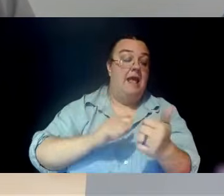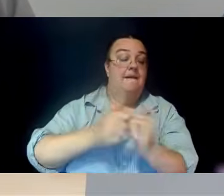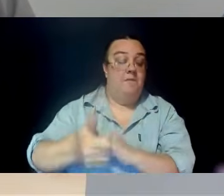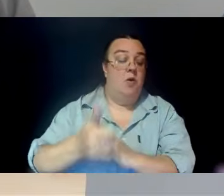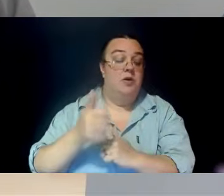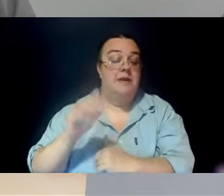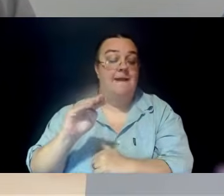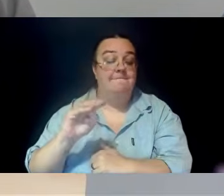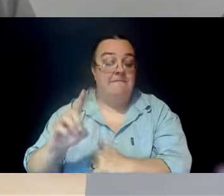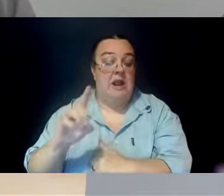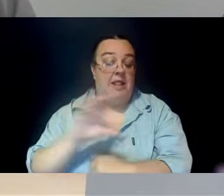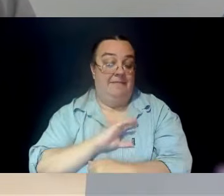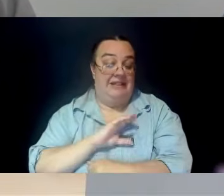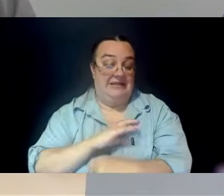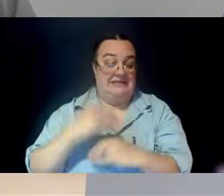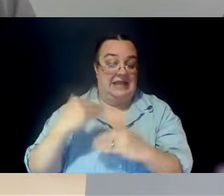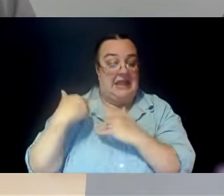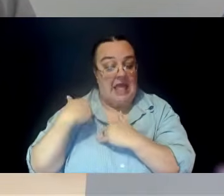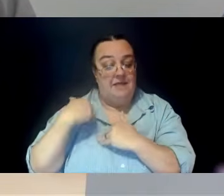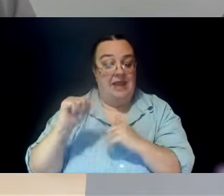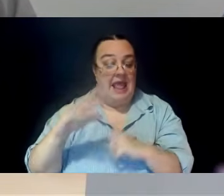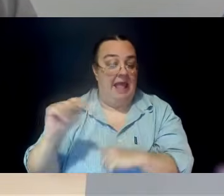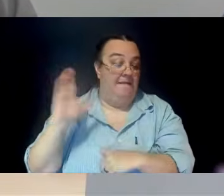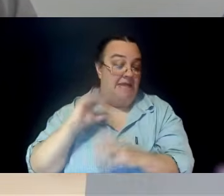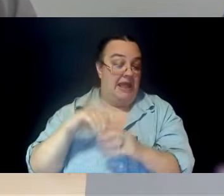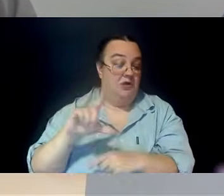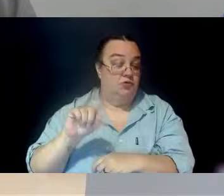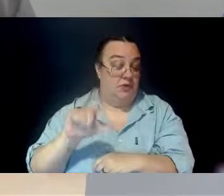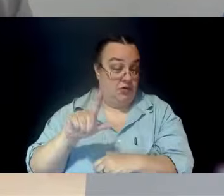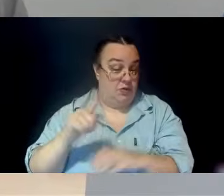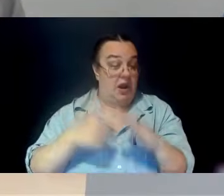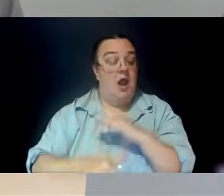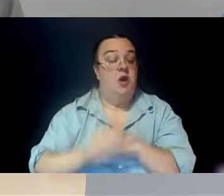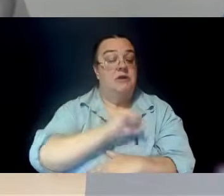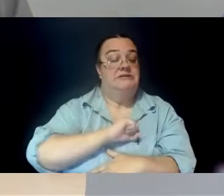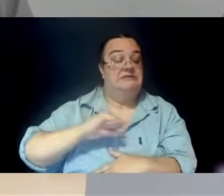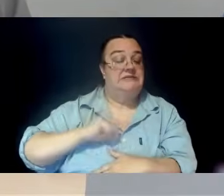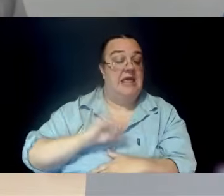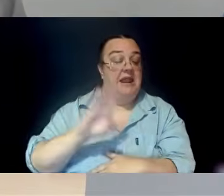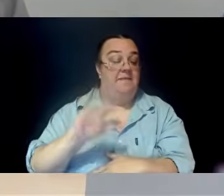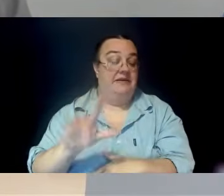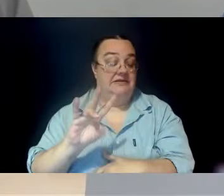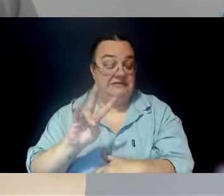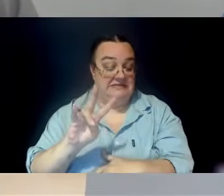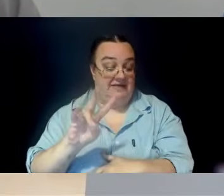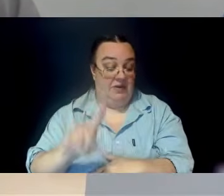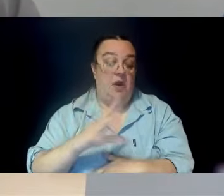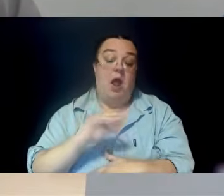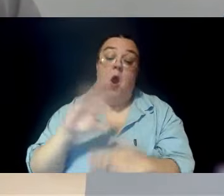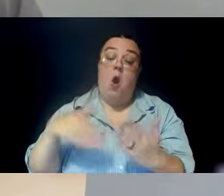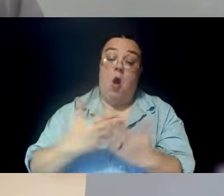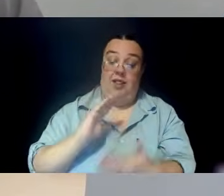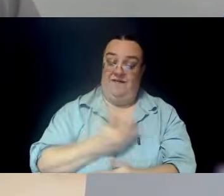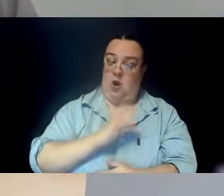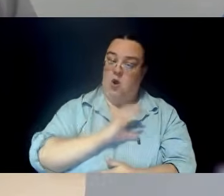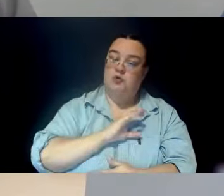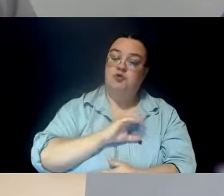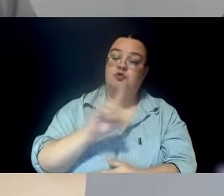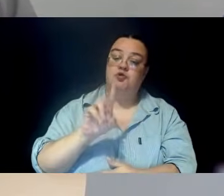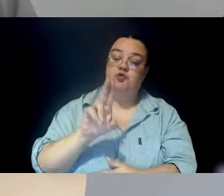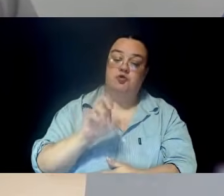Accountability Act back in 2021 under Senate Bill 71, and all of our officers are due for that. I've been in contact